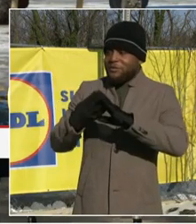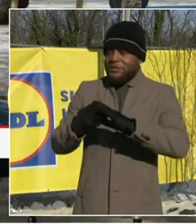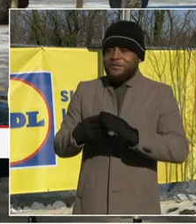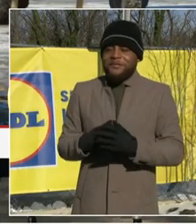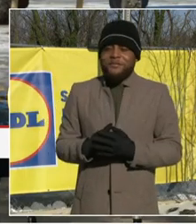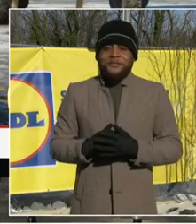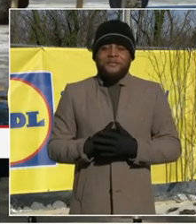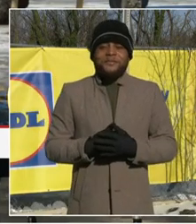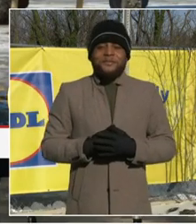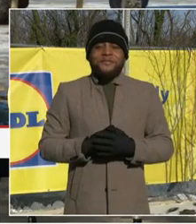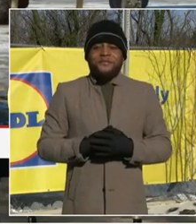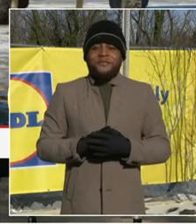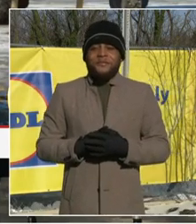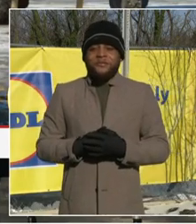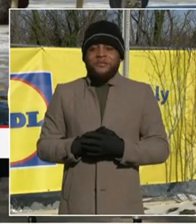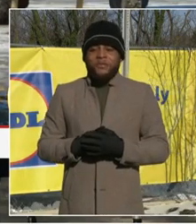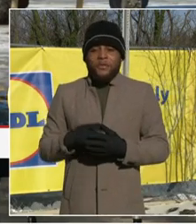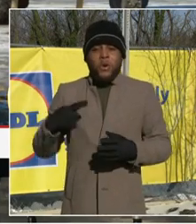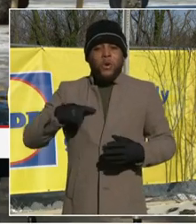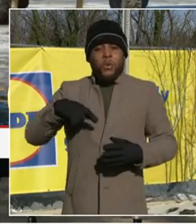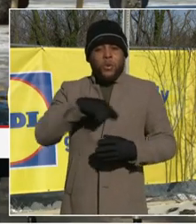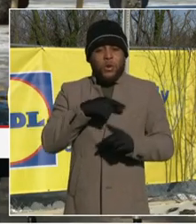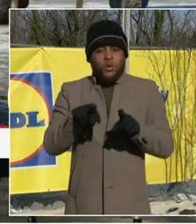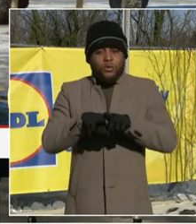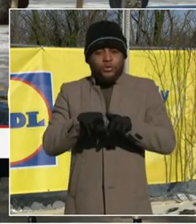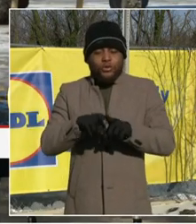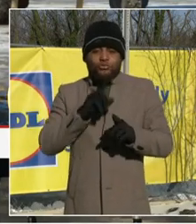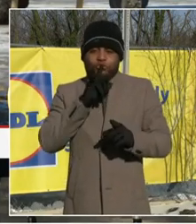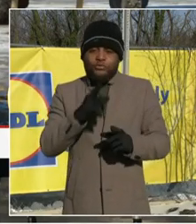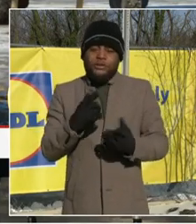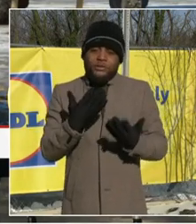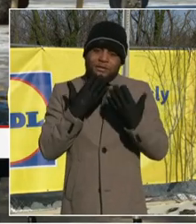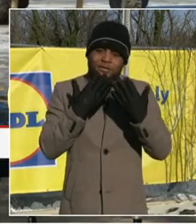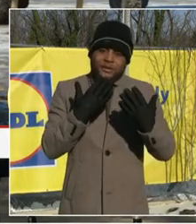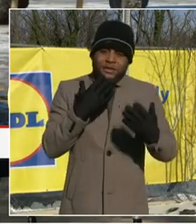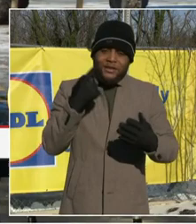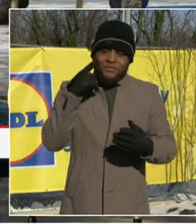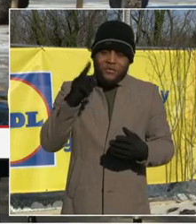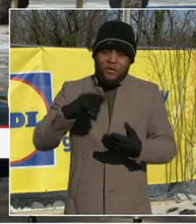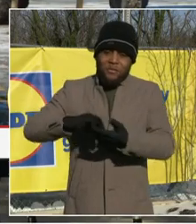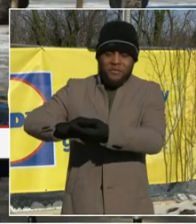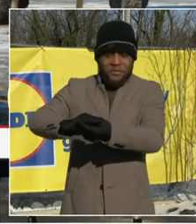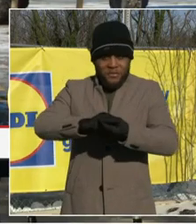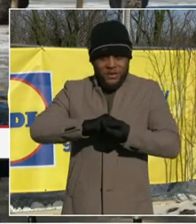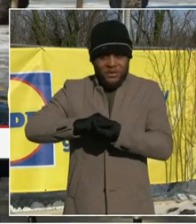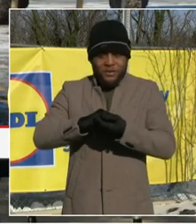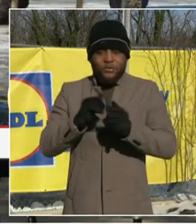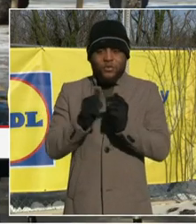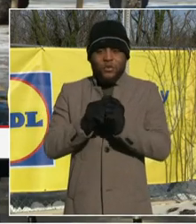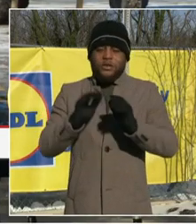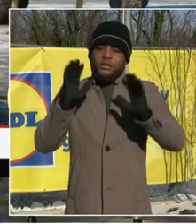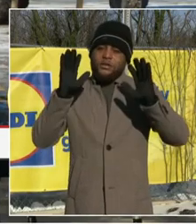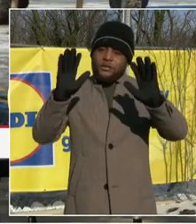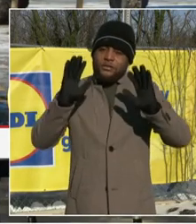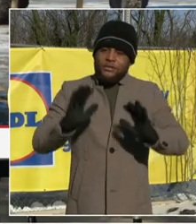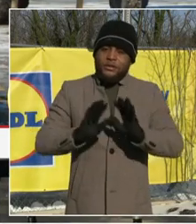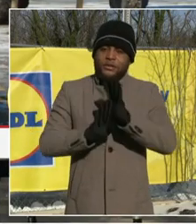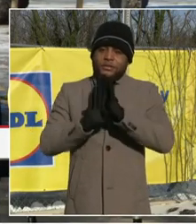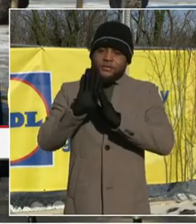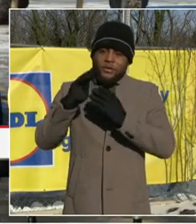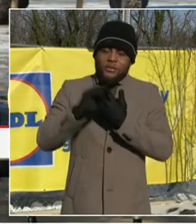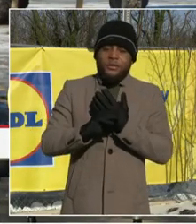We are also very grateful for a partnership with a fantastic development